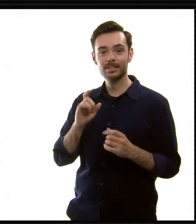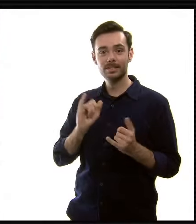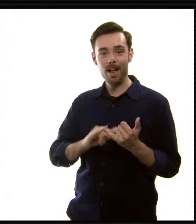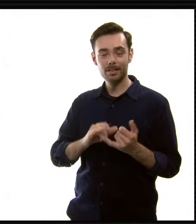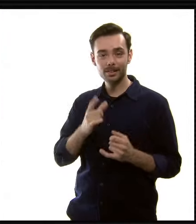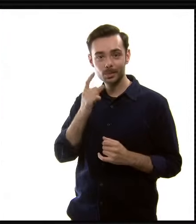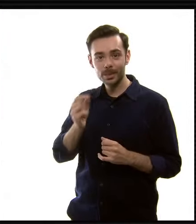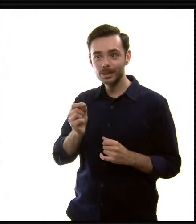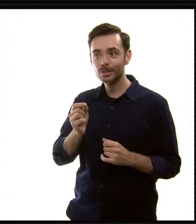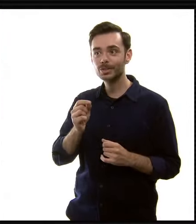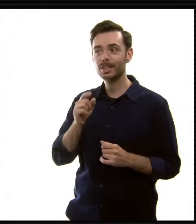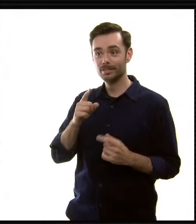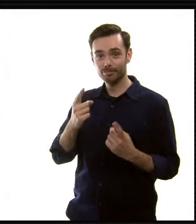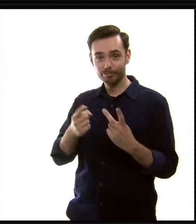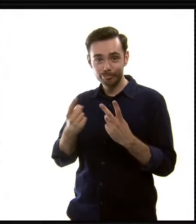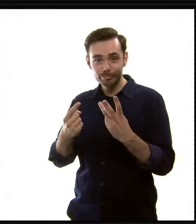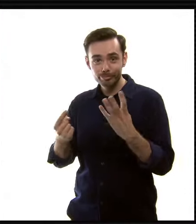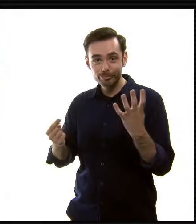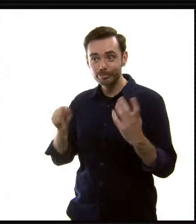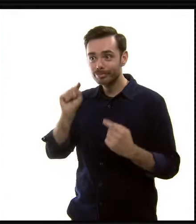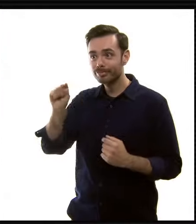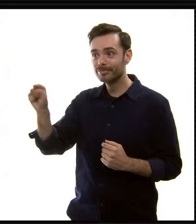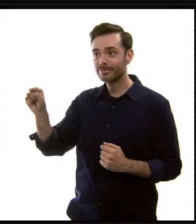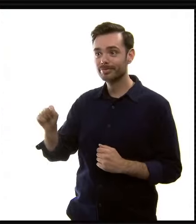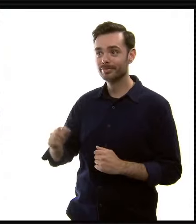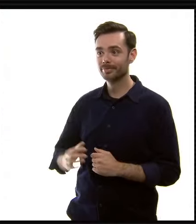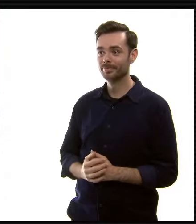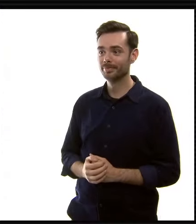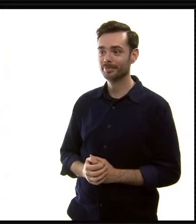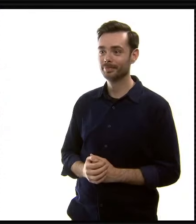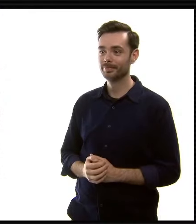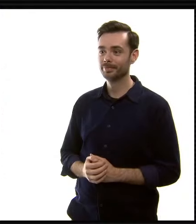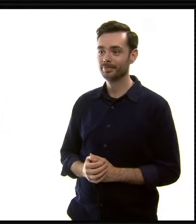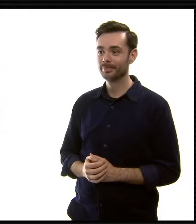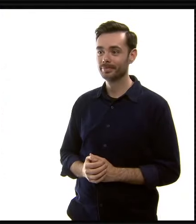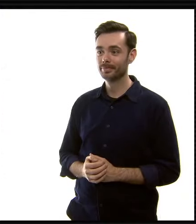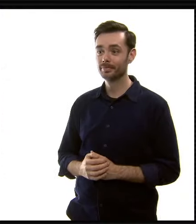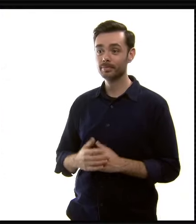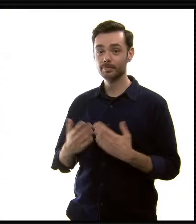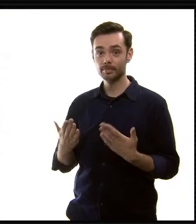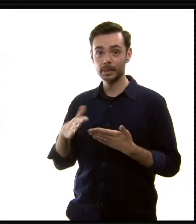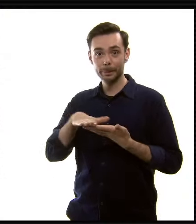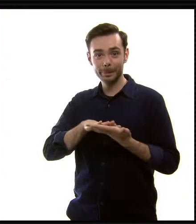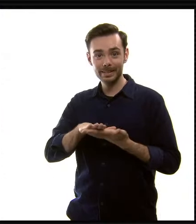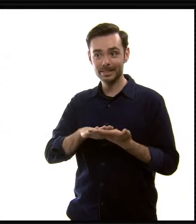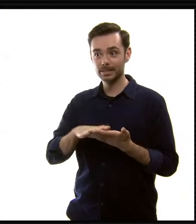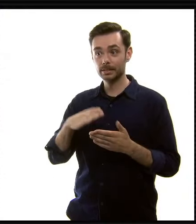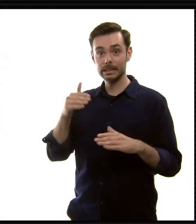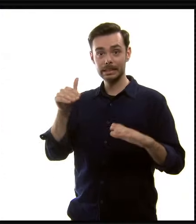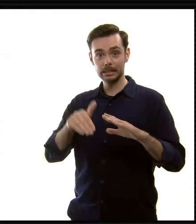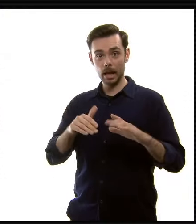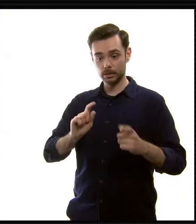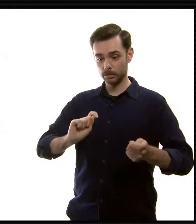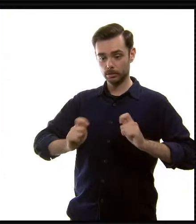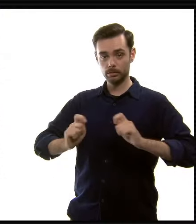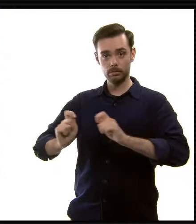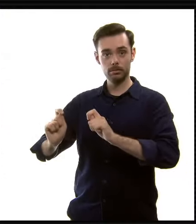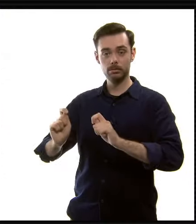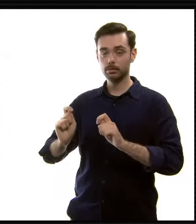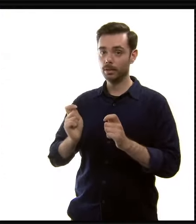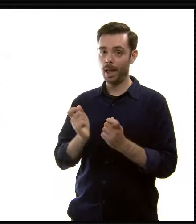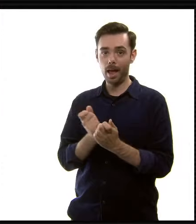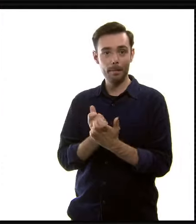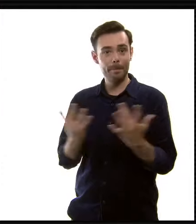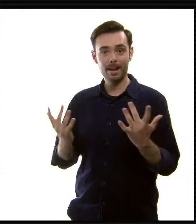and Sinister Strange. Yeah. And the model's full with building and display possibilities throughout. So it's a full 360-degree